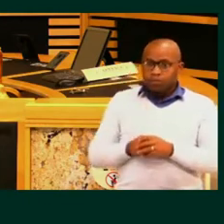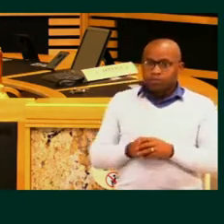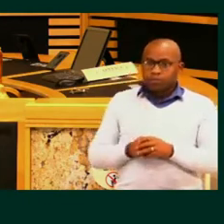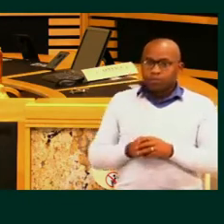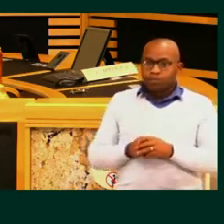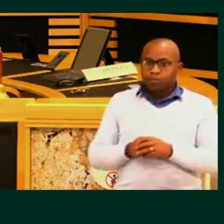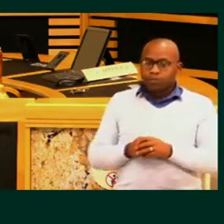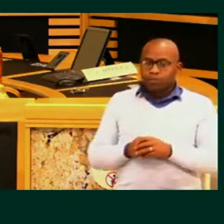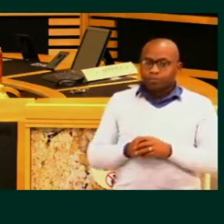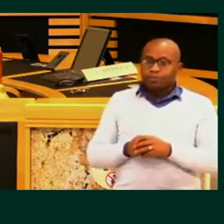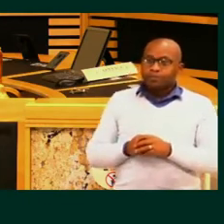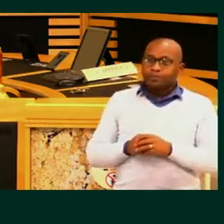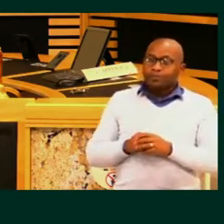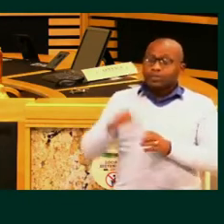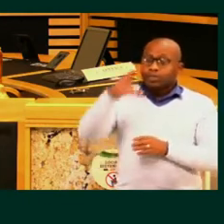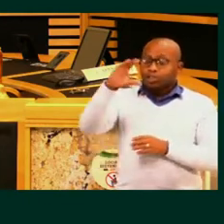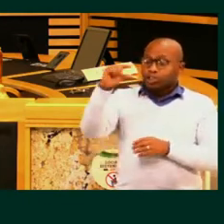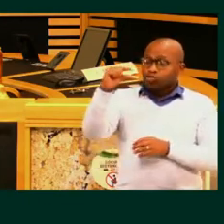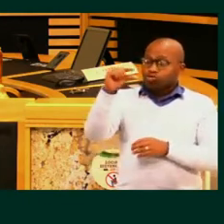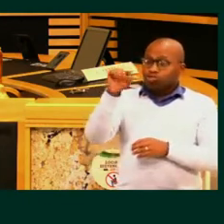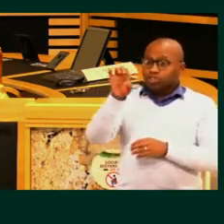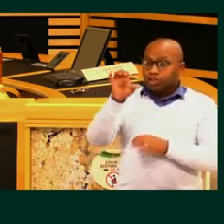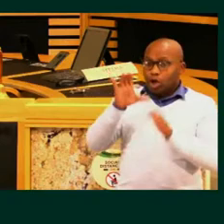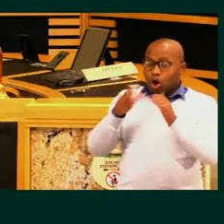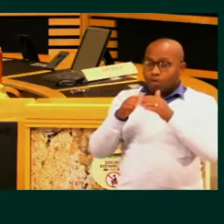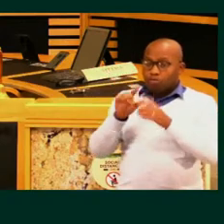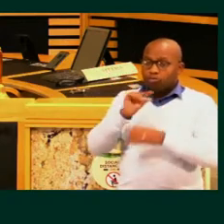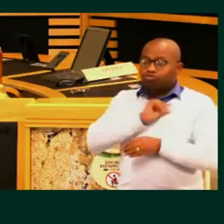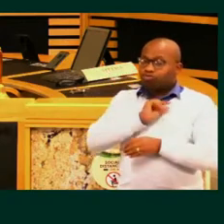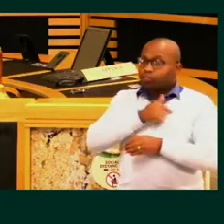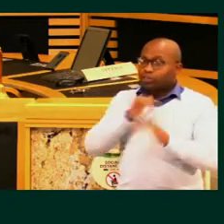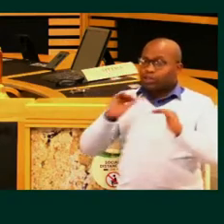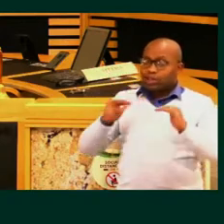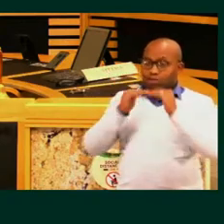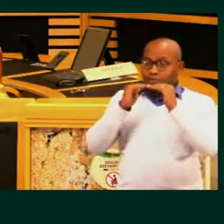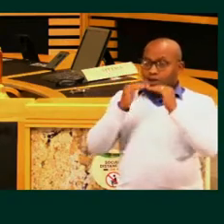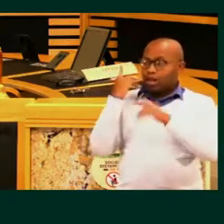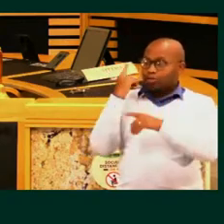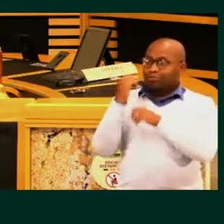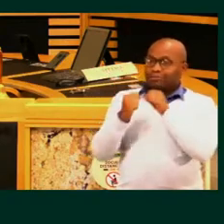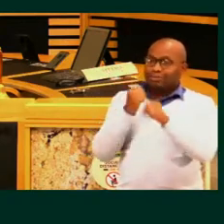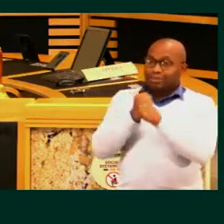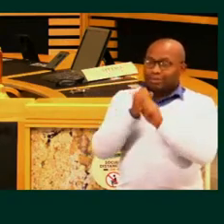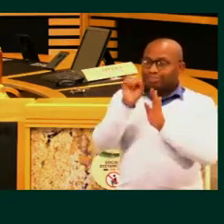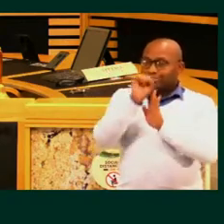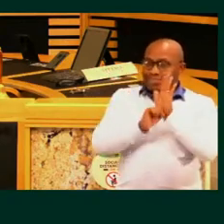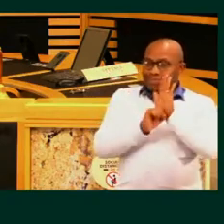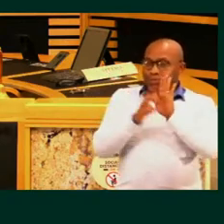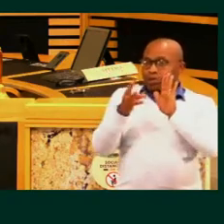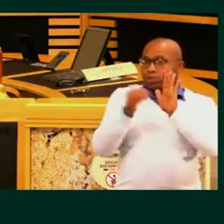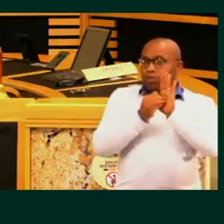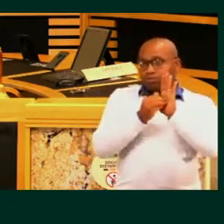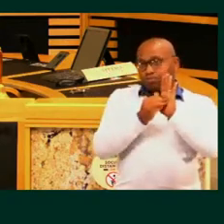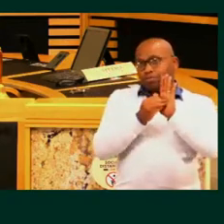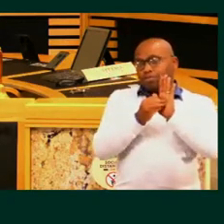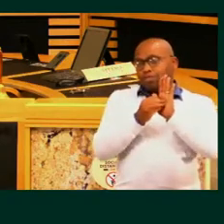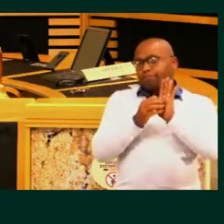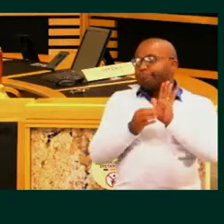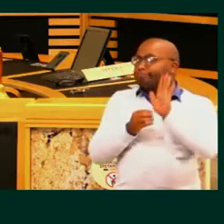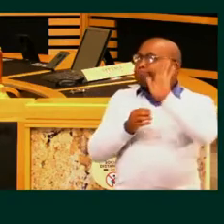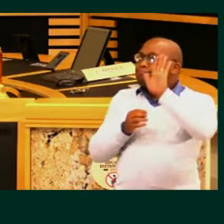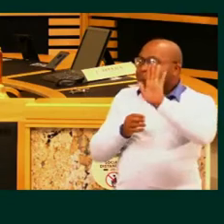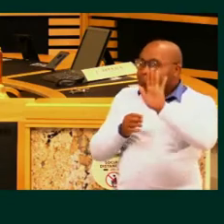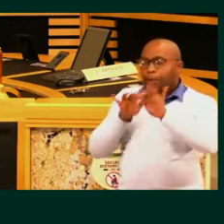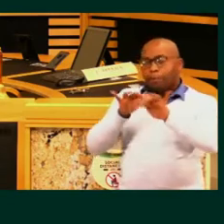gender equality if you look at last year they published a statement they said they are facing resistance and lack of